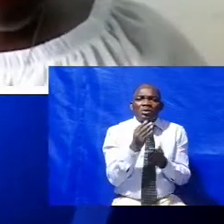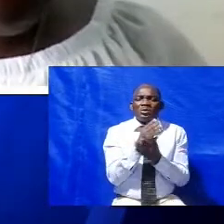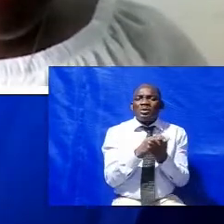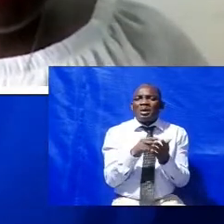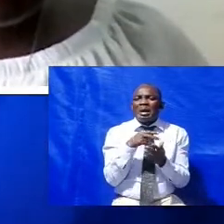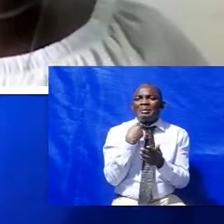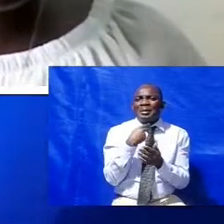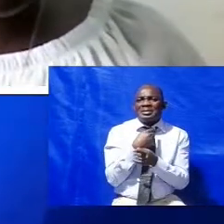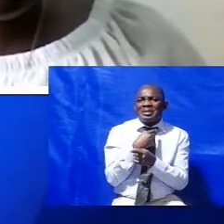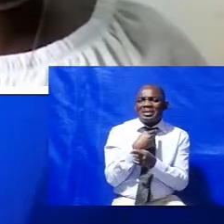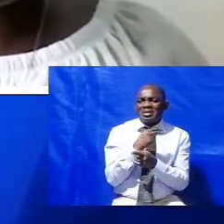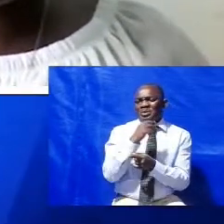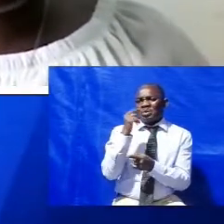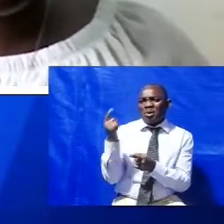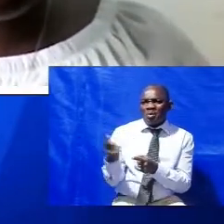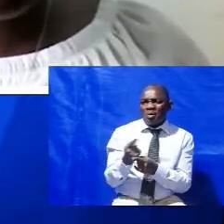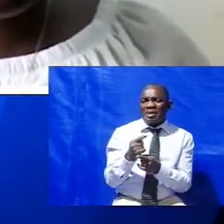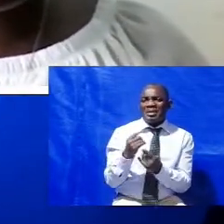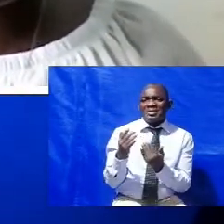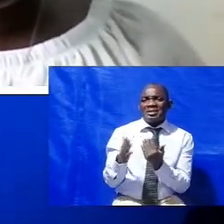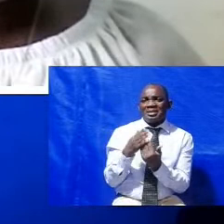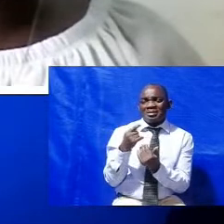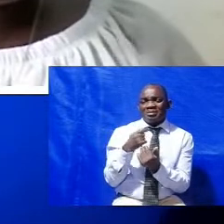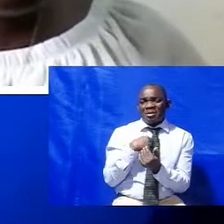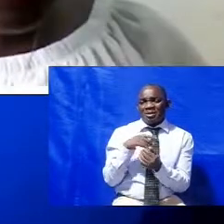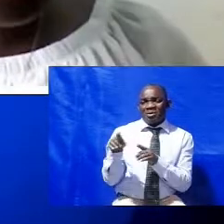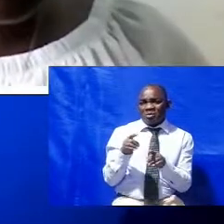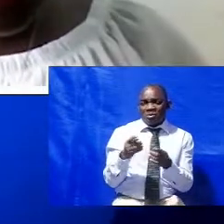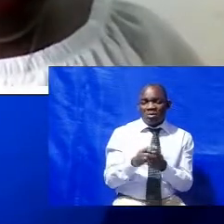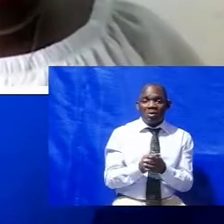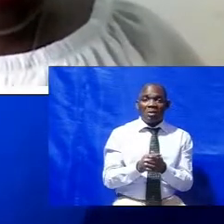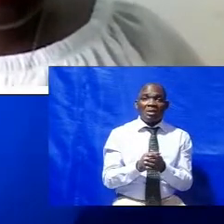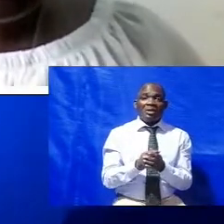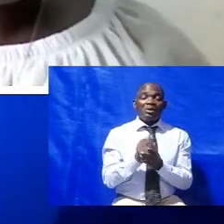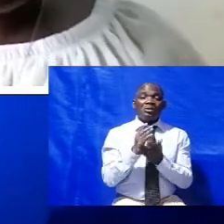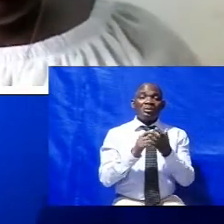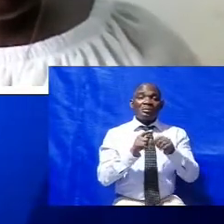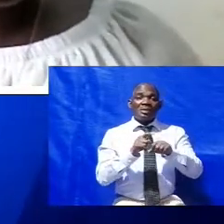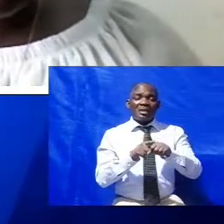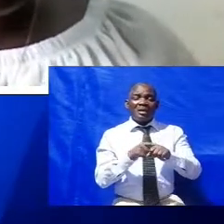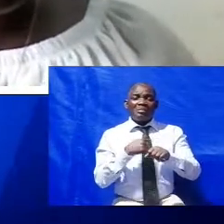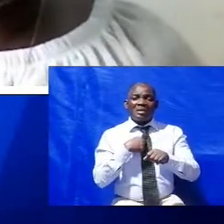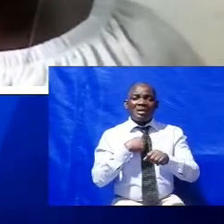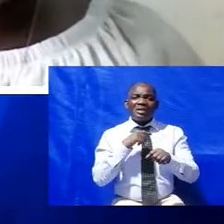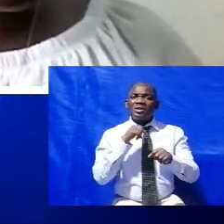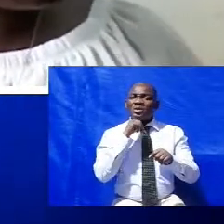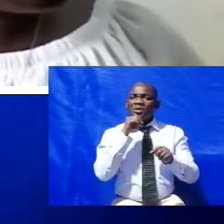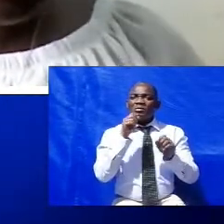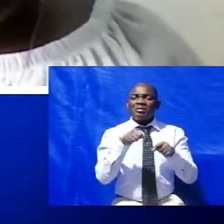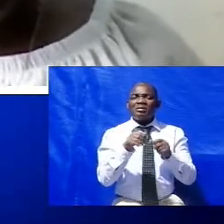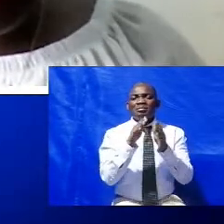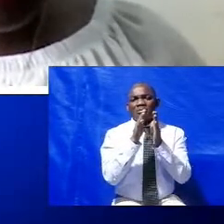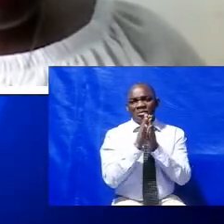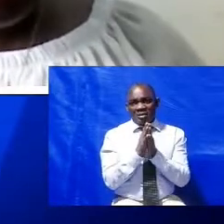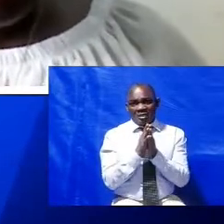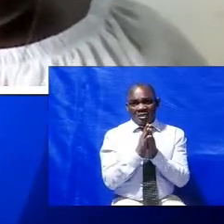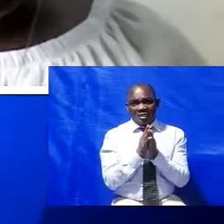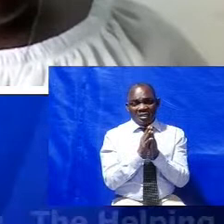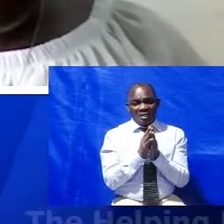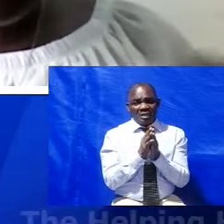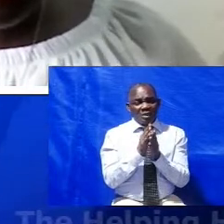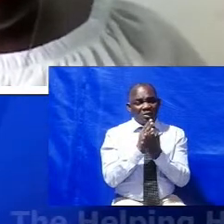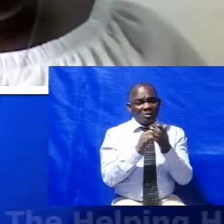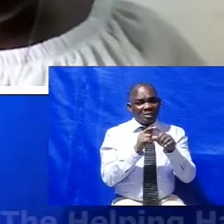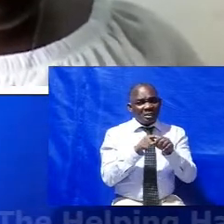sound perfect and say that it was always easy for me to do it, because there are times that I couldn't even pray.